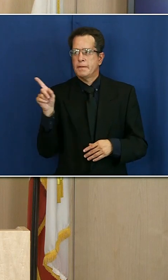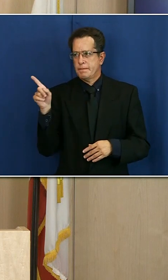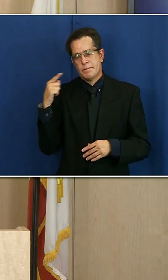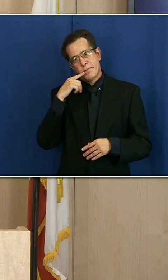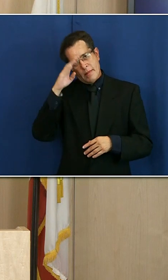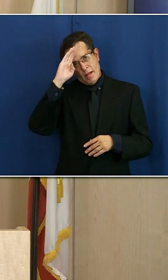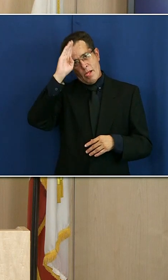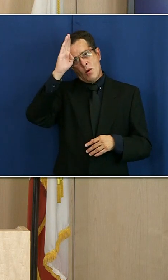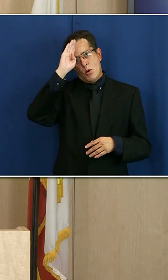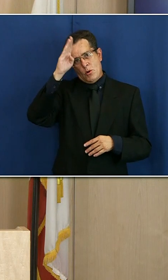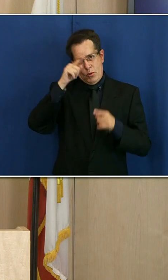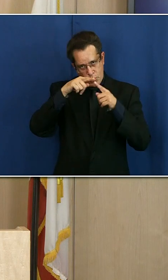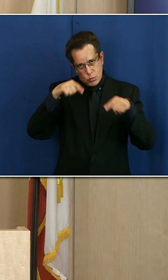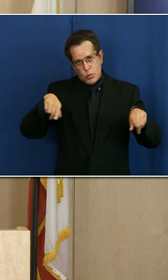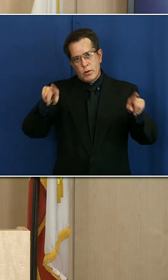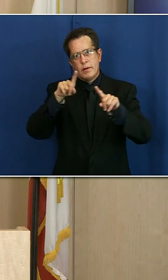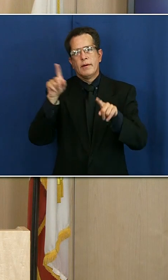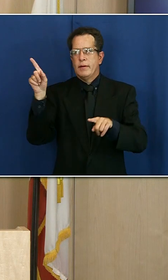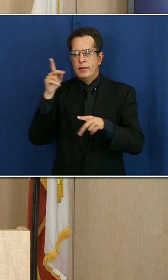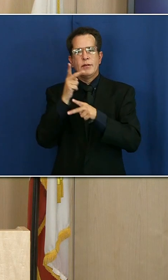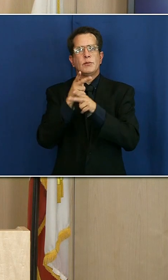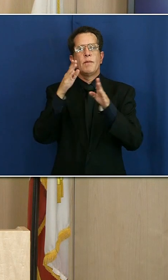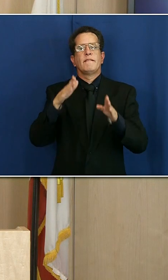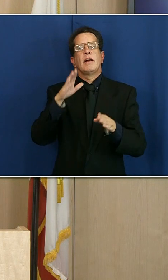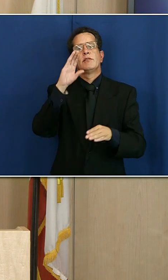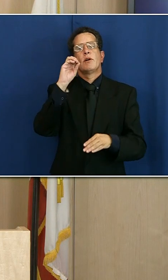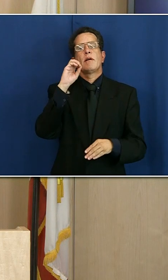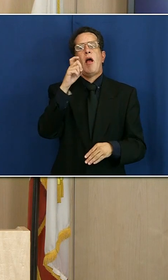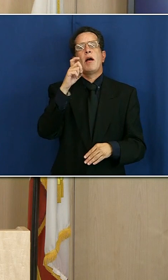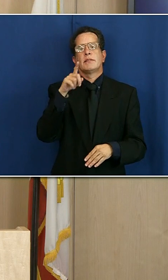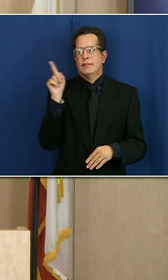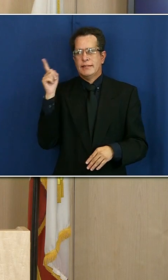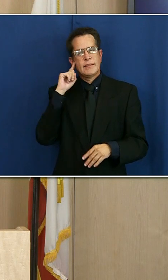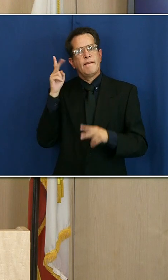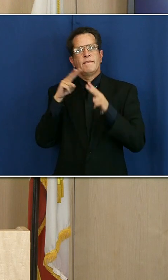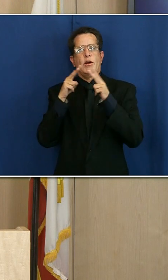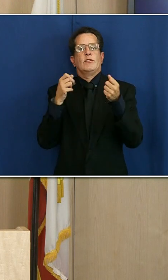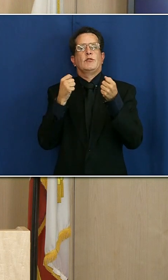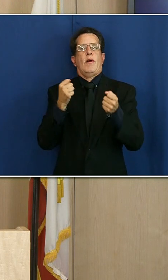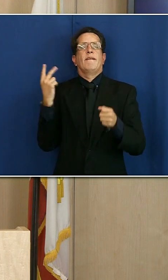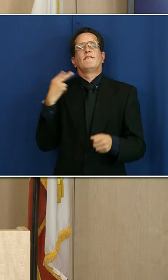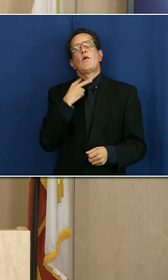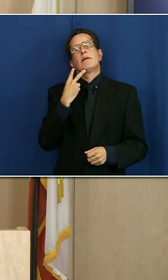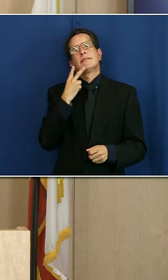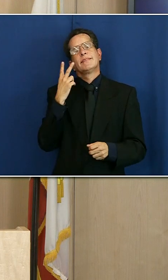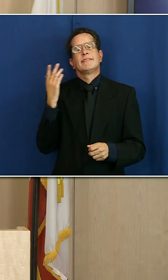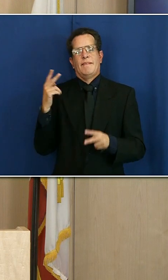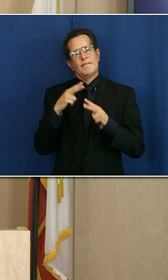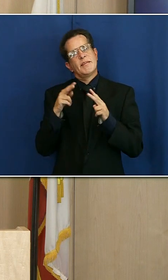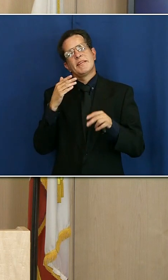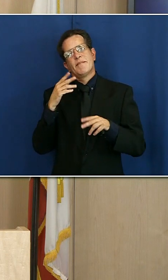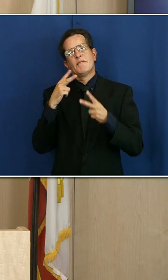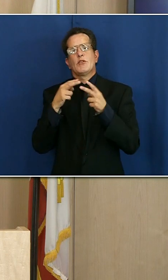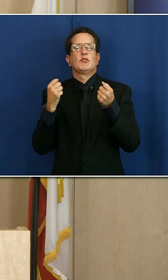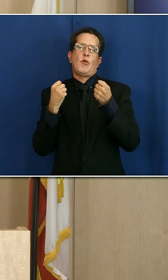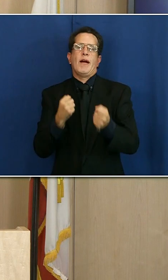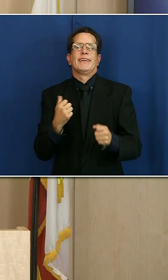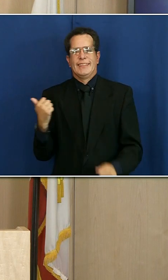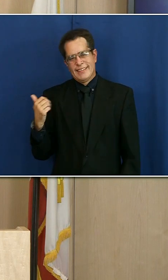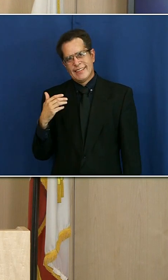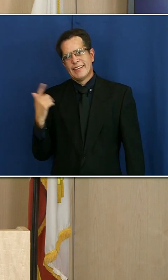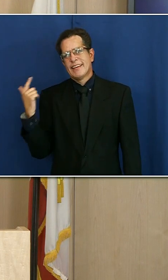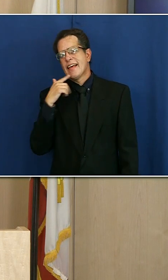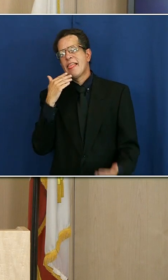Hello there, and yes, Supervisor Cox, you sound very strong. Your voice is very strong. Thank you very much. Appreciate that. This